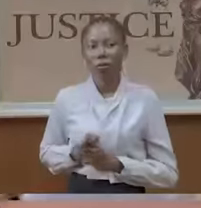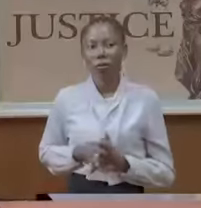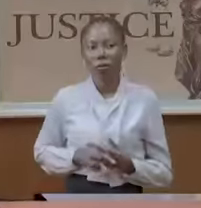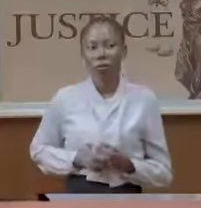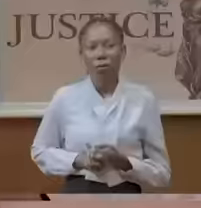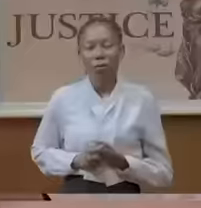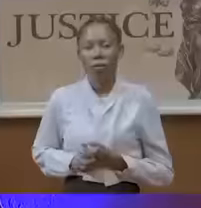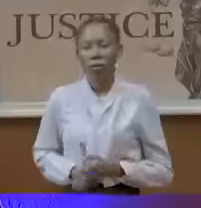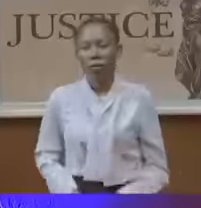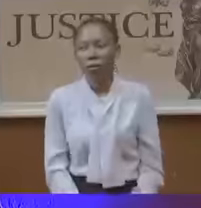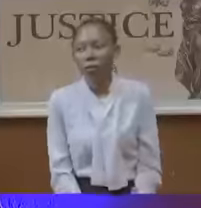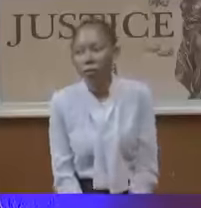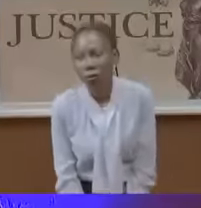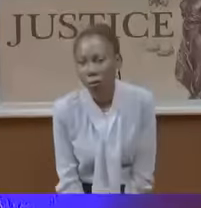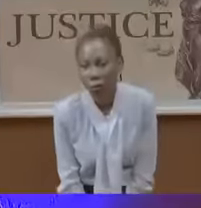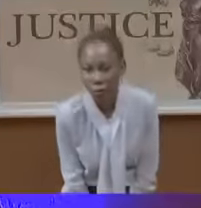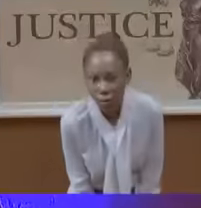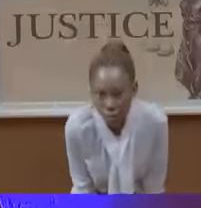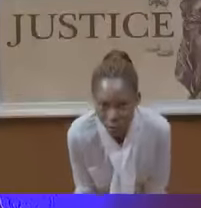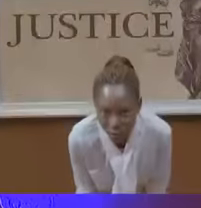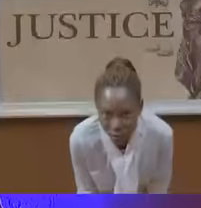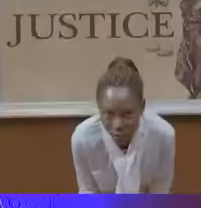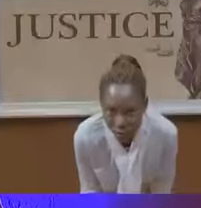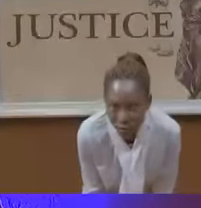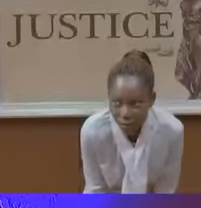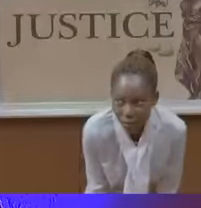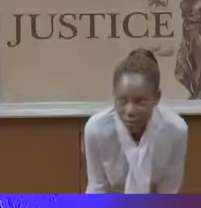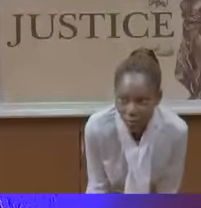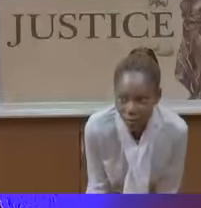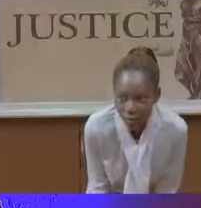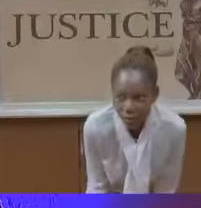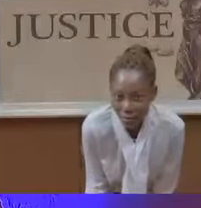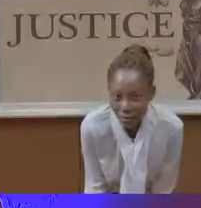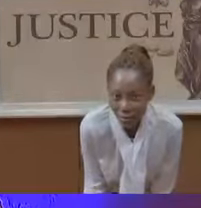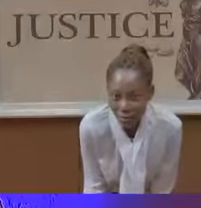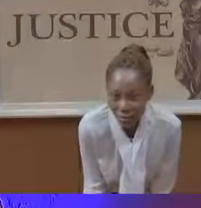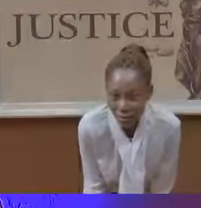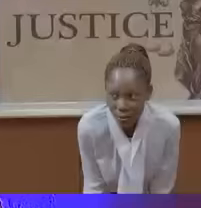that? I don't know. There are some points she said that I can't remember, because